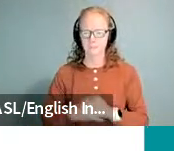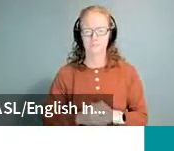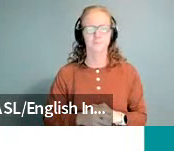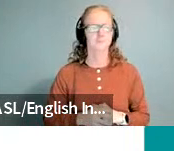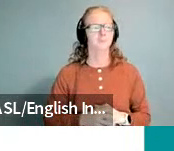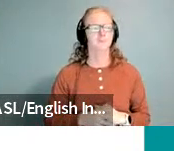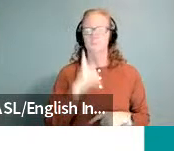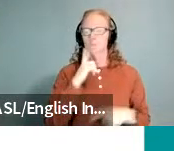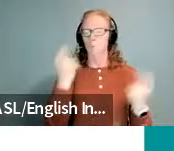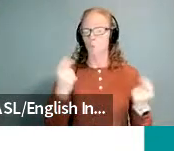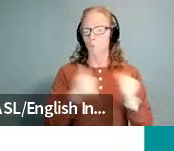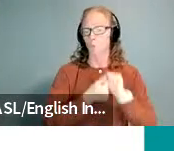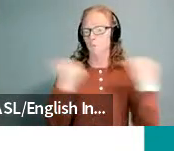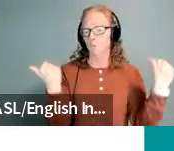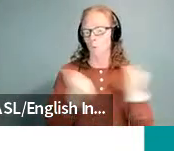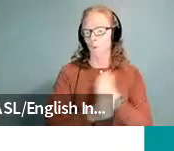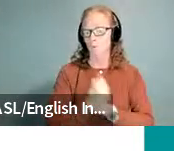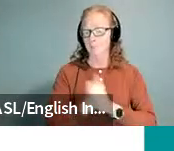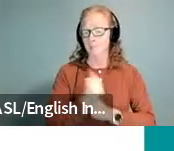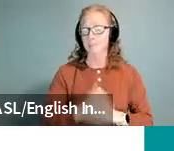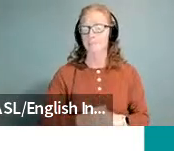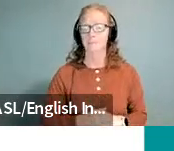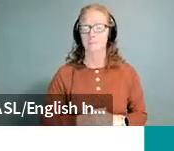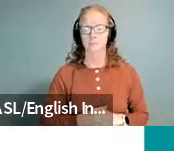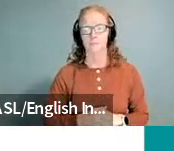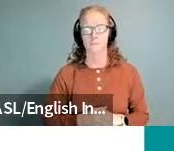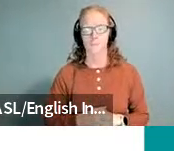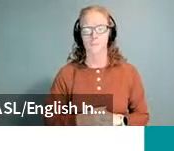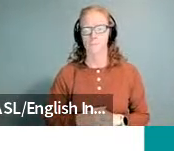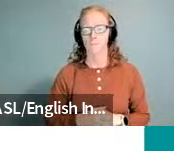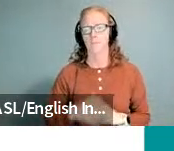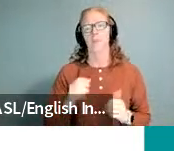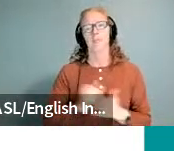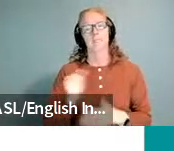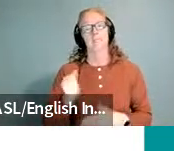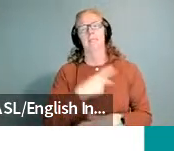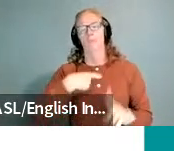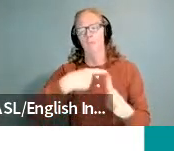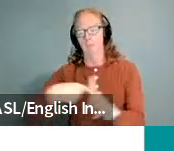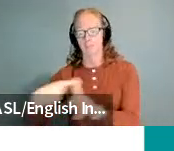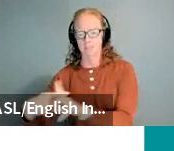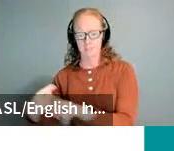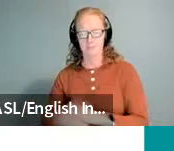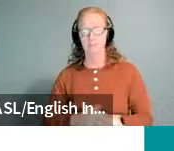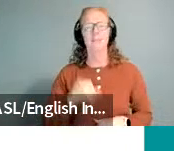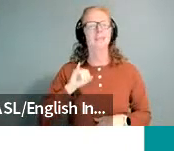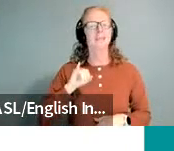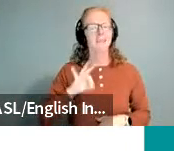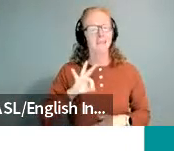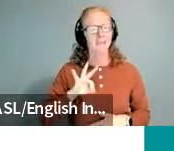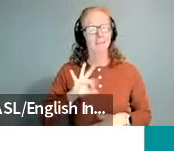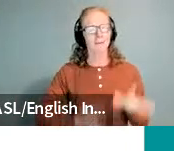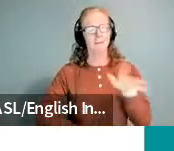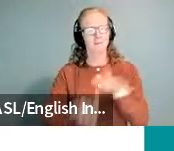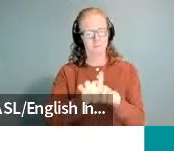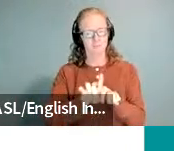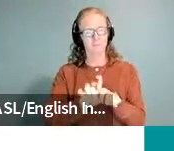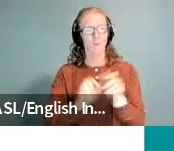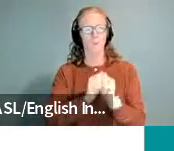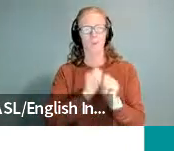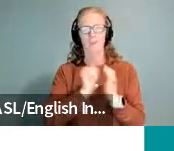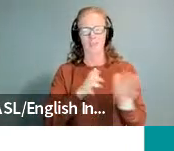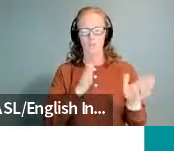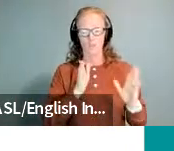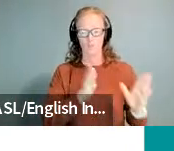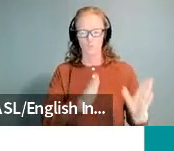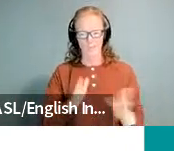can we do to avoid a risk, taking, several months if it occurs? And with that risk management strategy, we